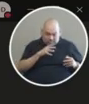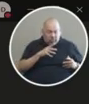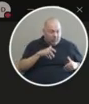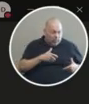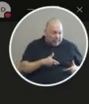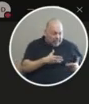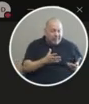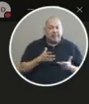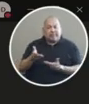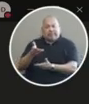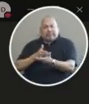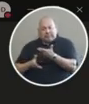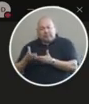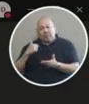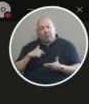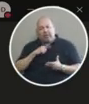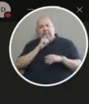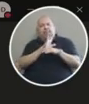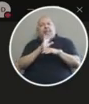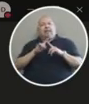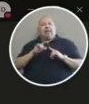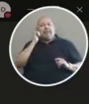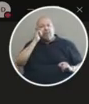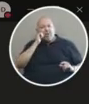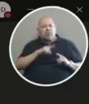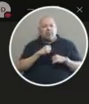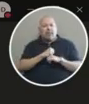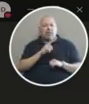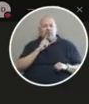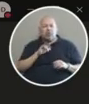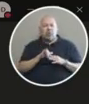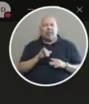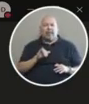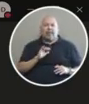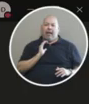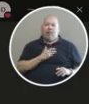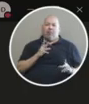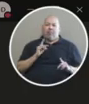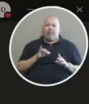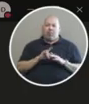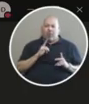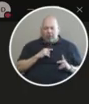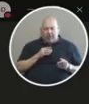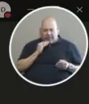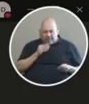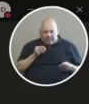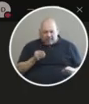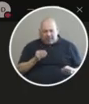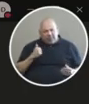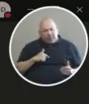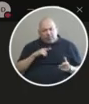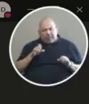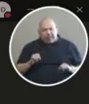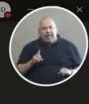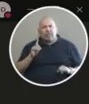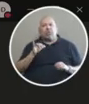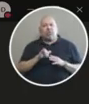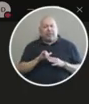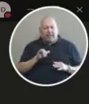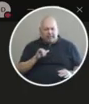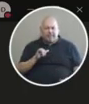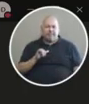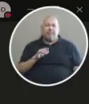distributed. I want you to know that we are committed every day to making sure that our people are fed, and we will do everything in our power to do